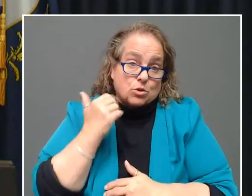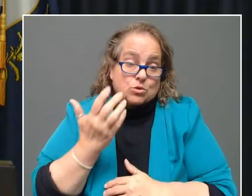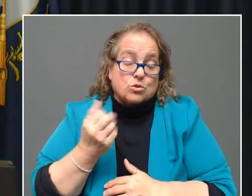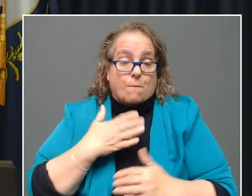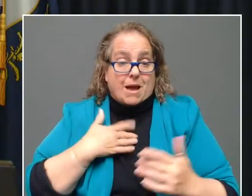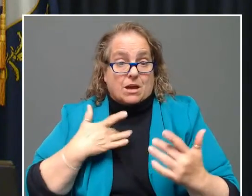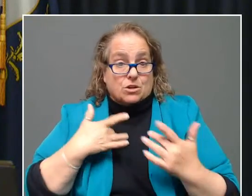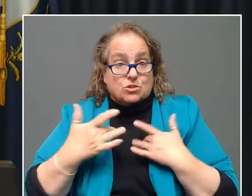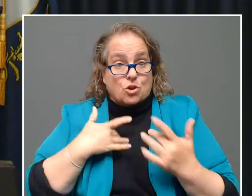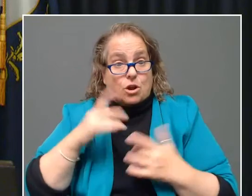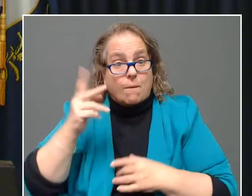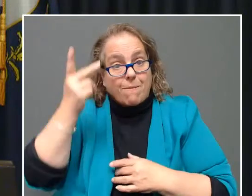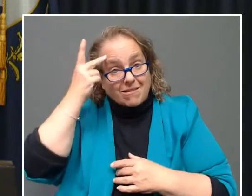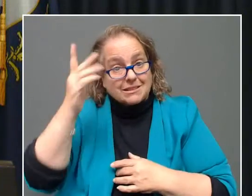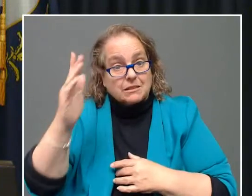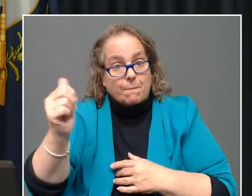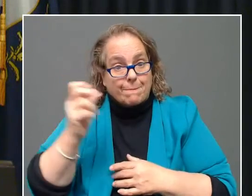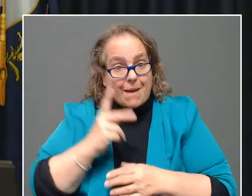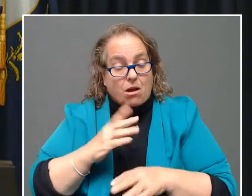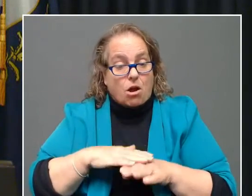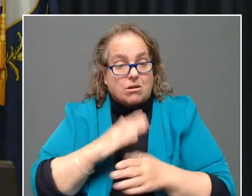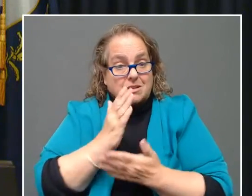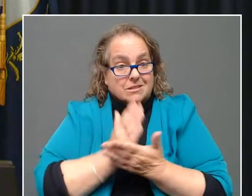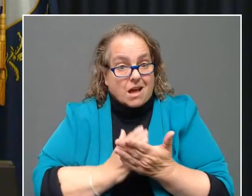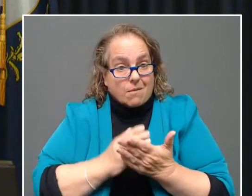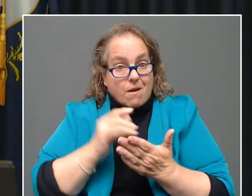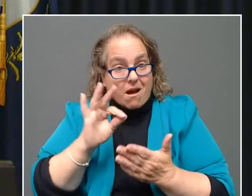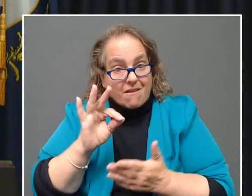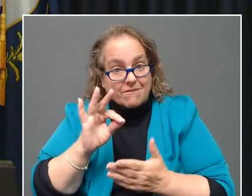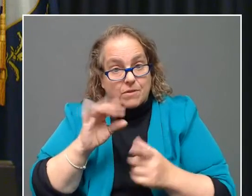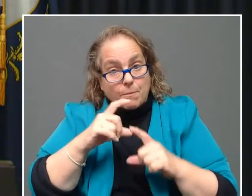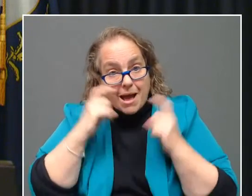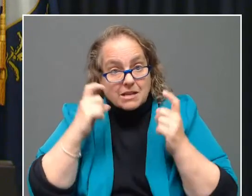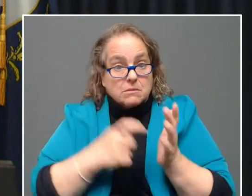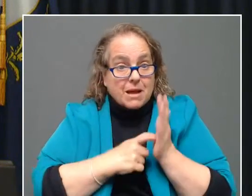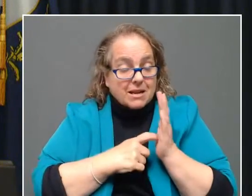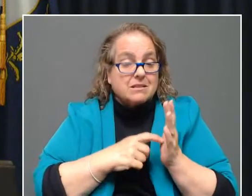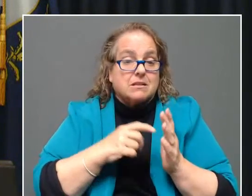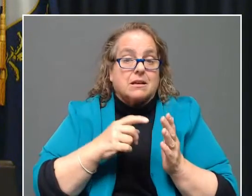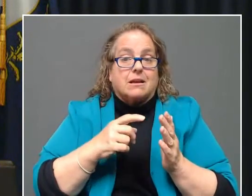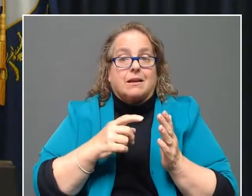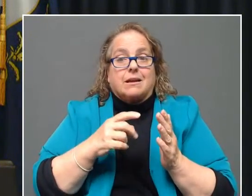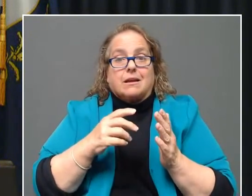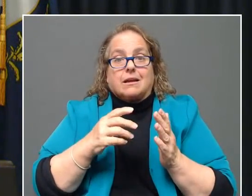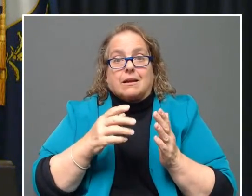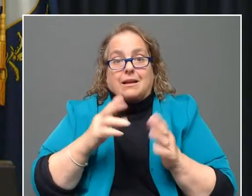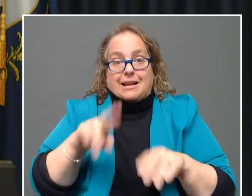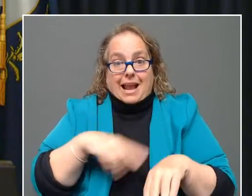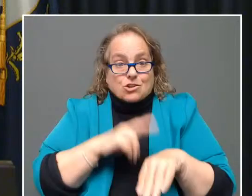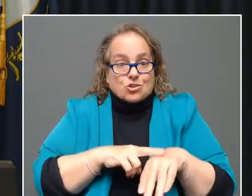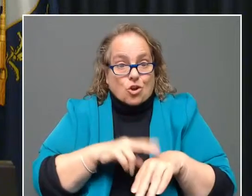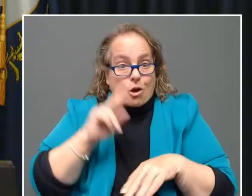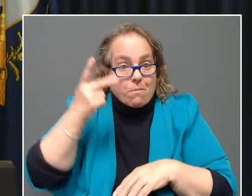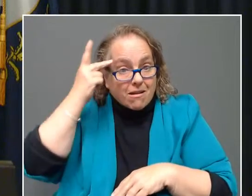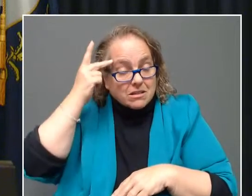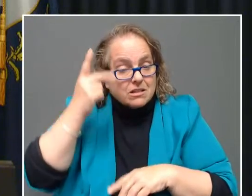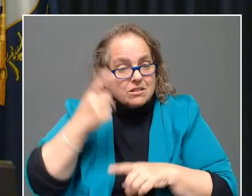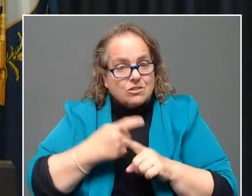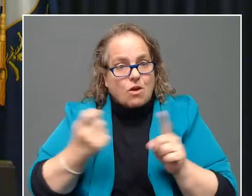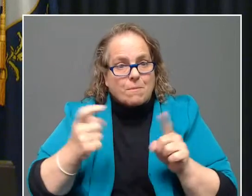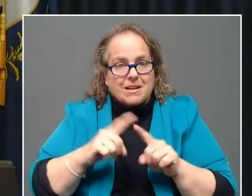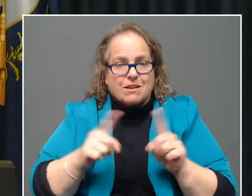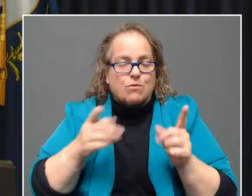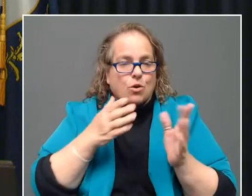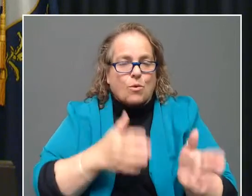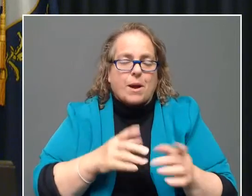back on some of this, getting caught up in broader national politics, just being pushed from a different direction. But it